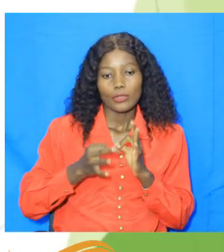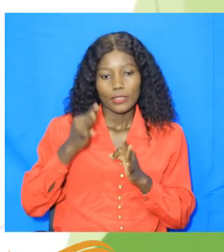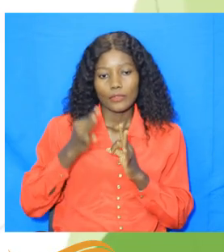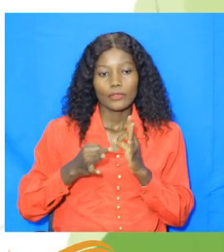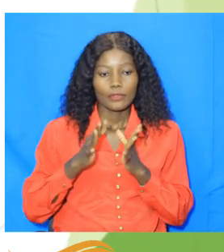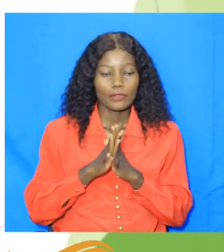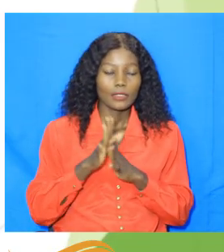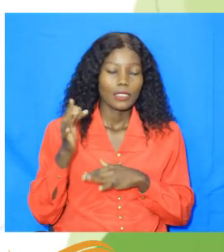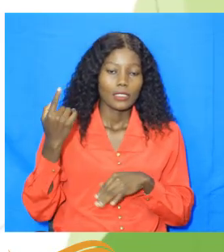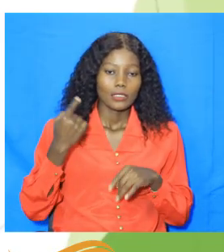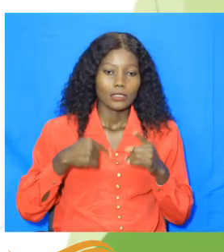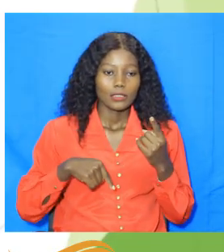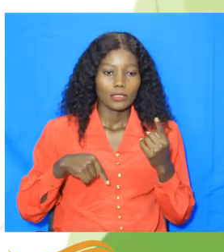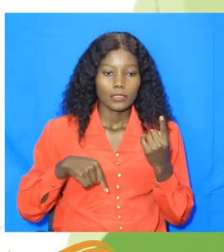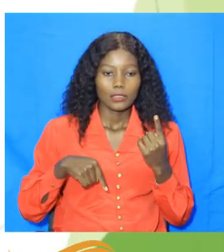conflict of interest.